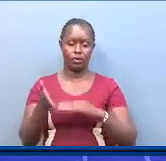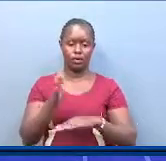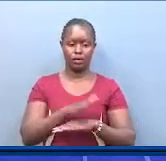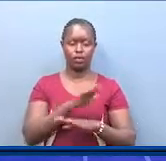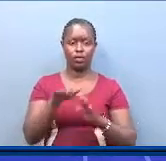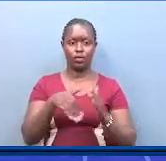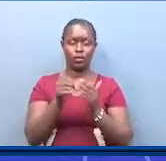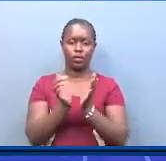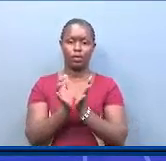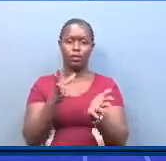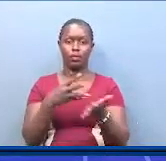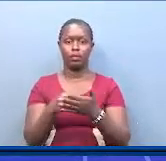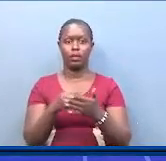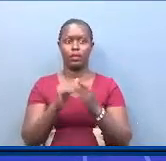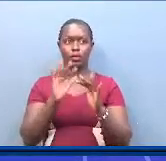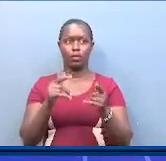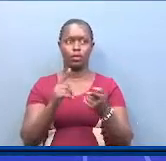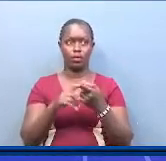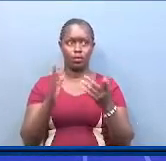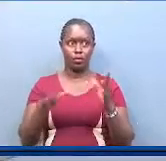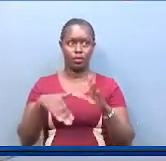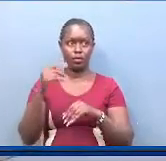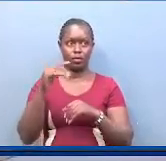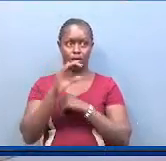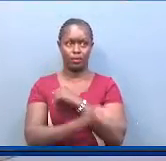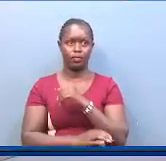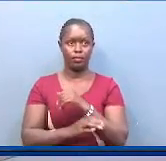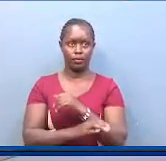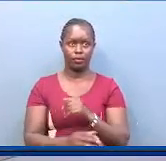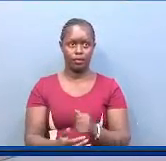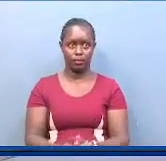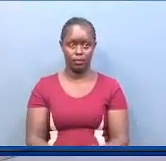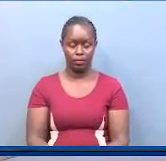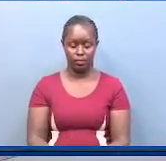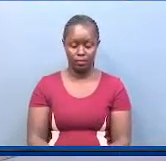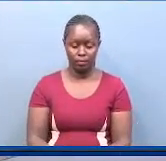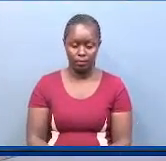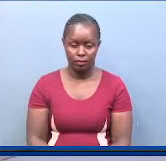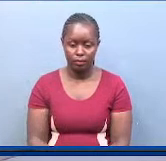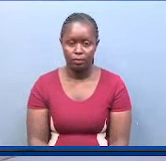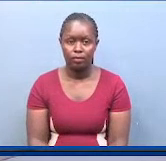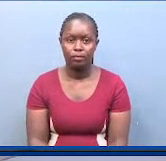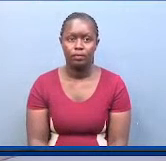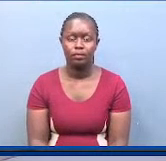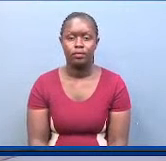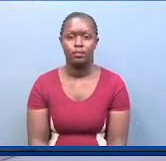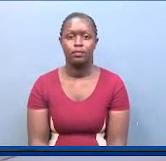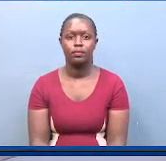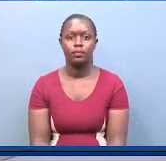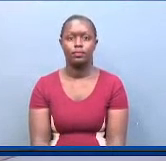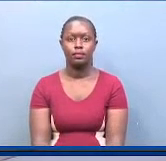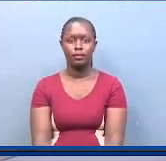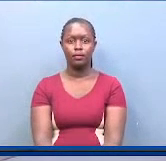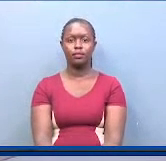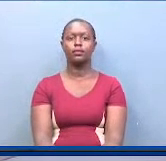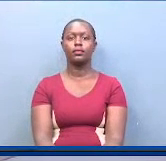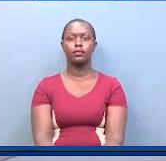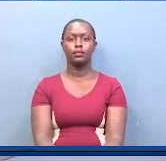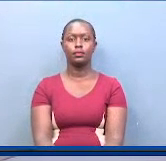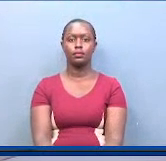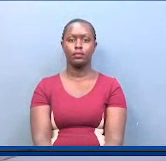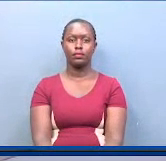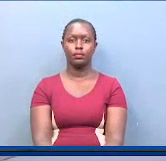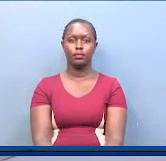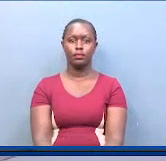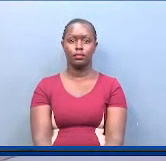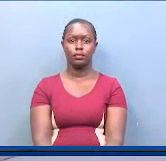every public penny or get out of this country. Philip, I'll come to you, Dennis. Philip. I think